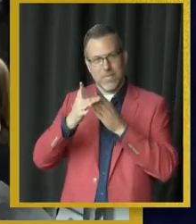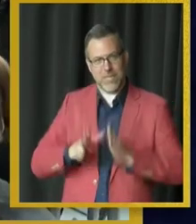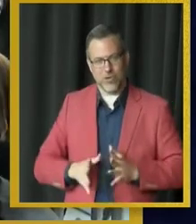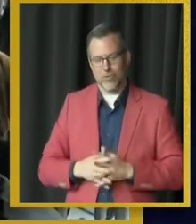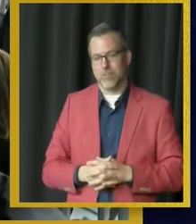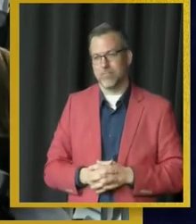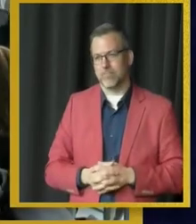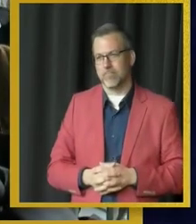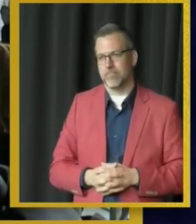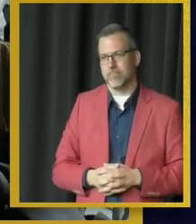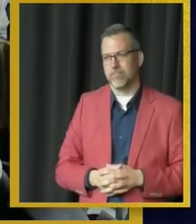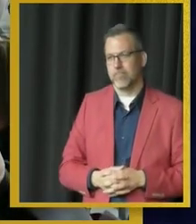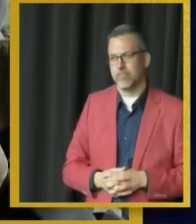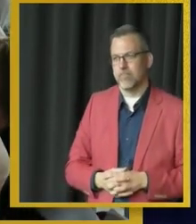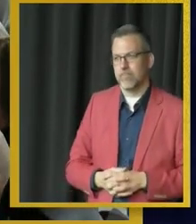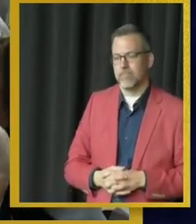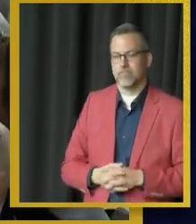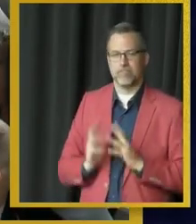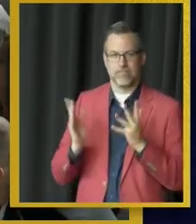It's fantastic.